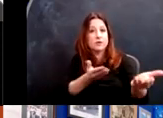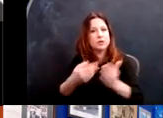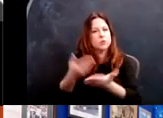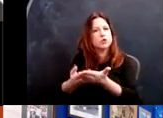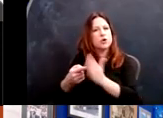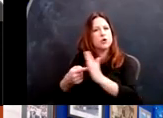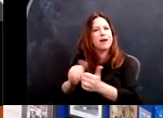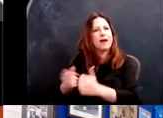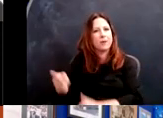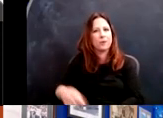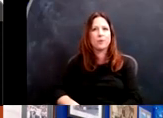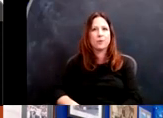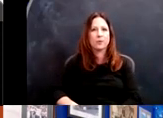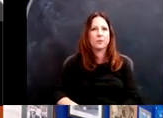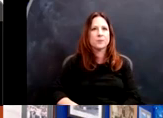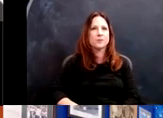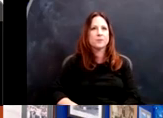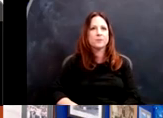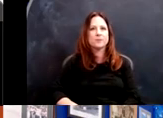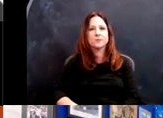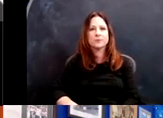If you can just go to the next slide, please.